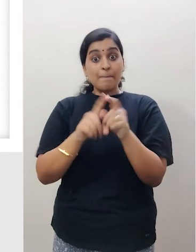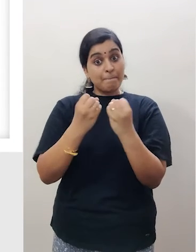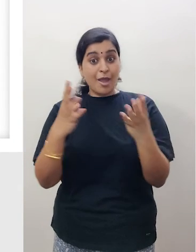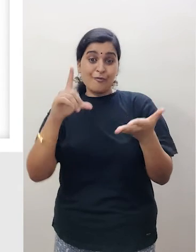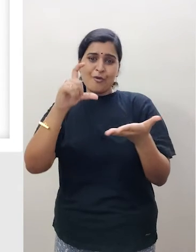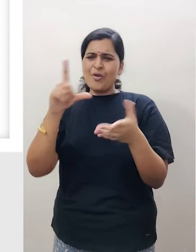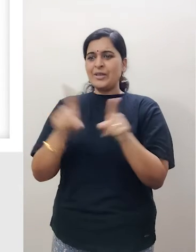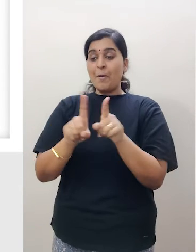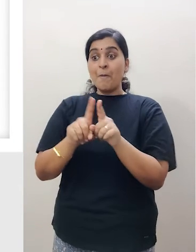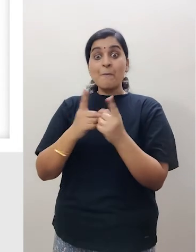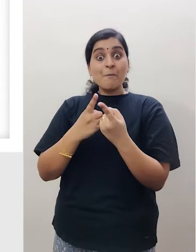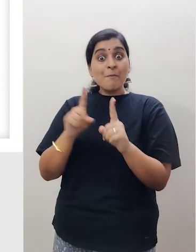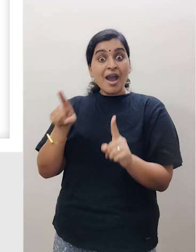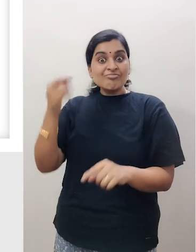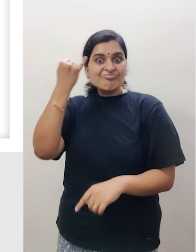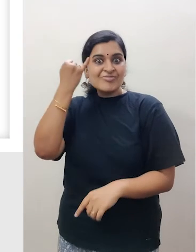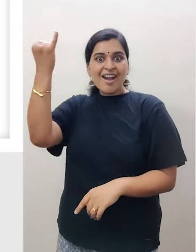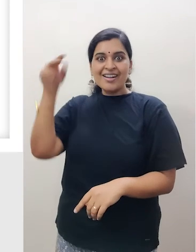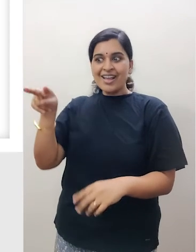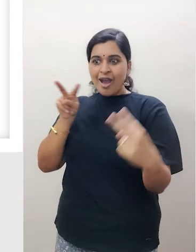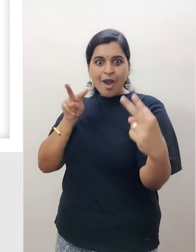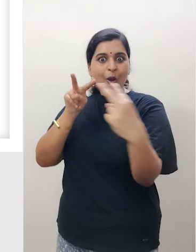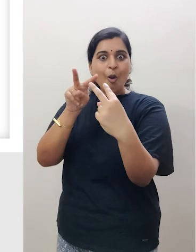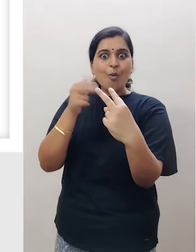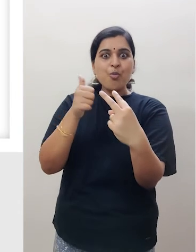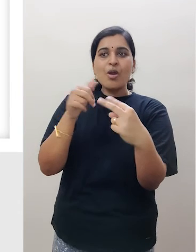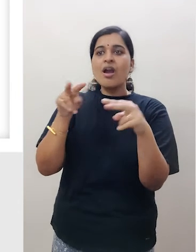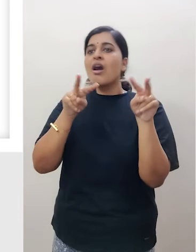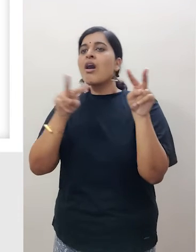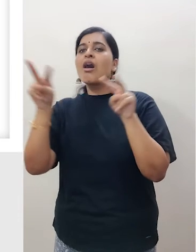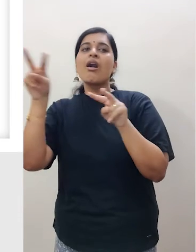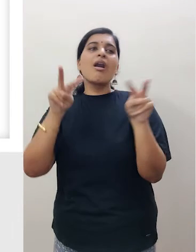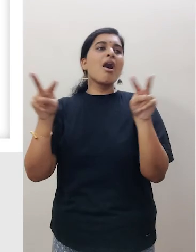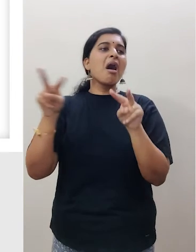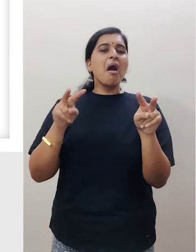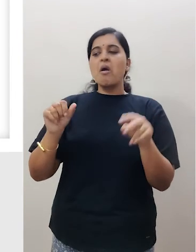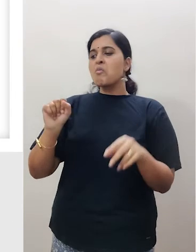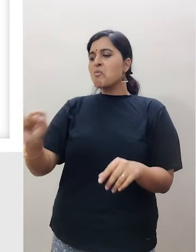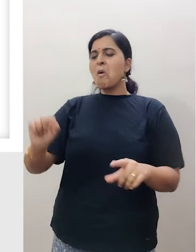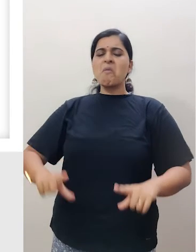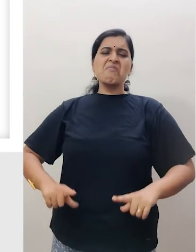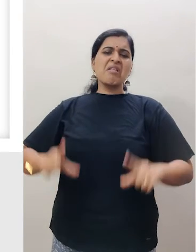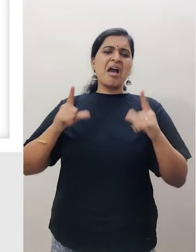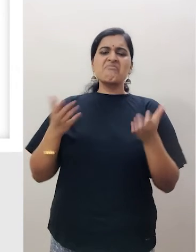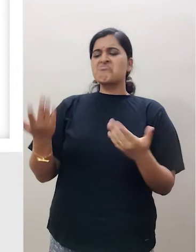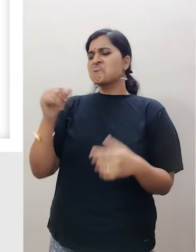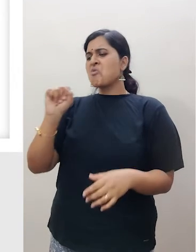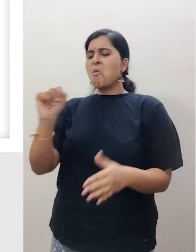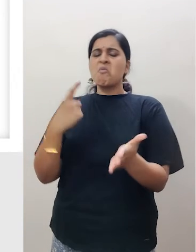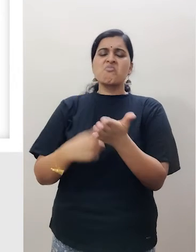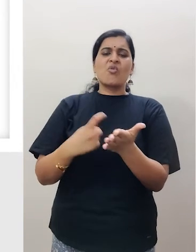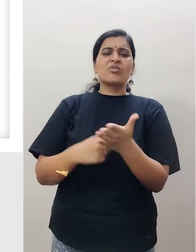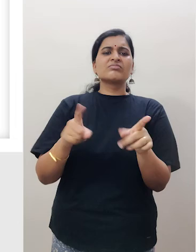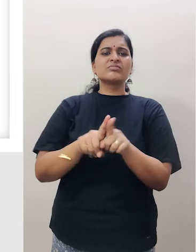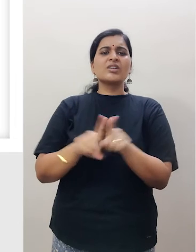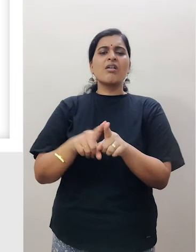way. And so the photograph gives this impression that these girls have their own lives and their own agendas. There's also a